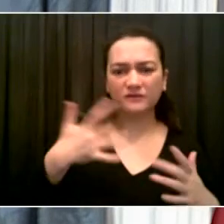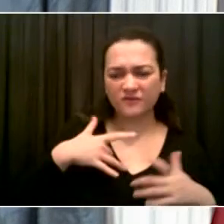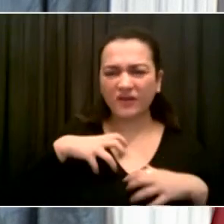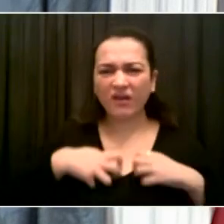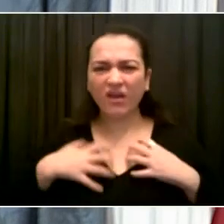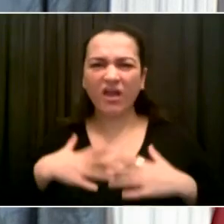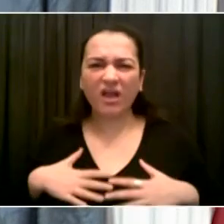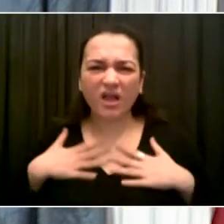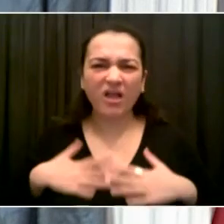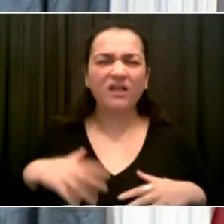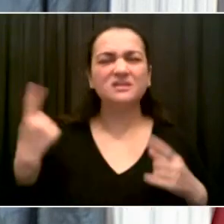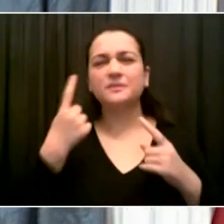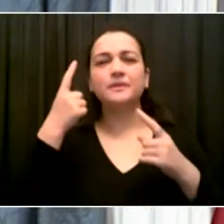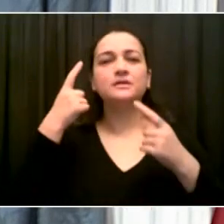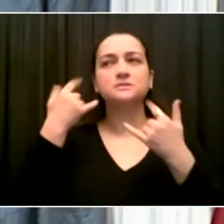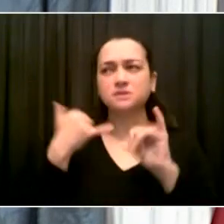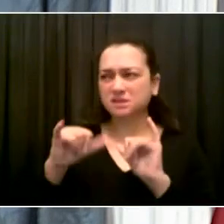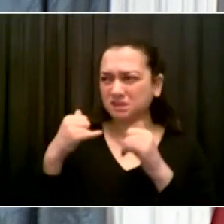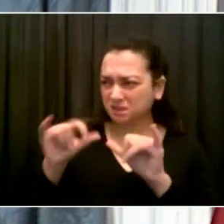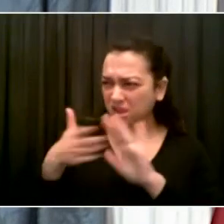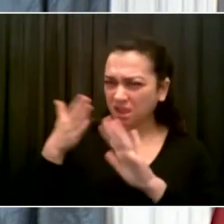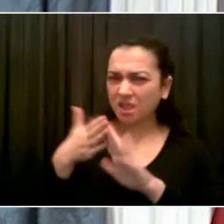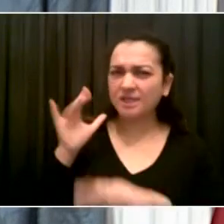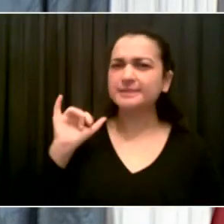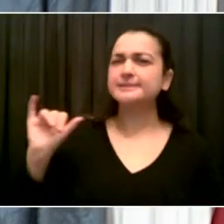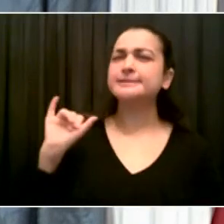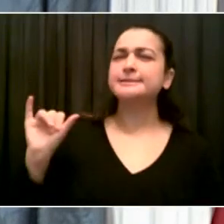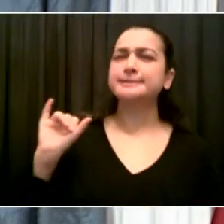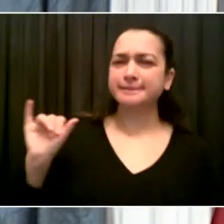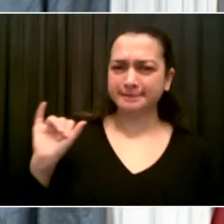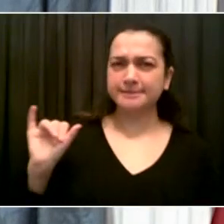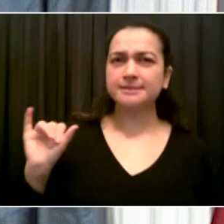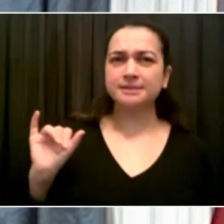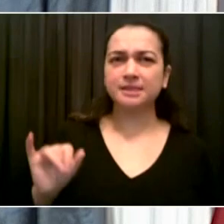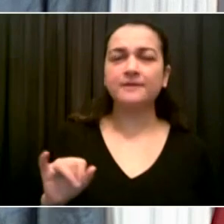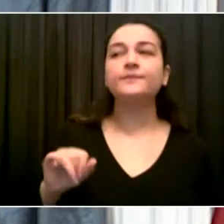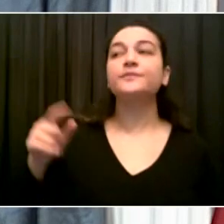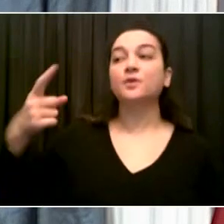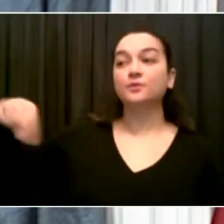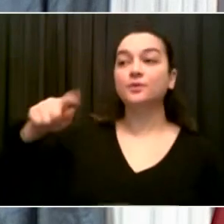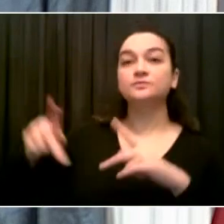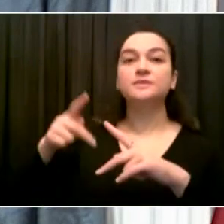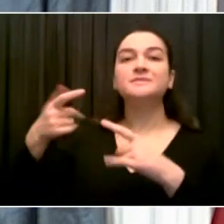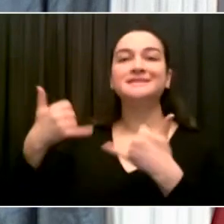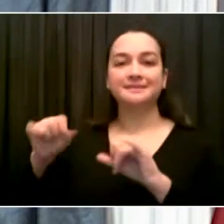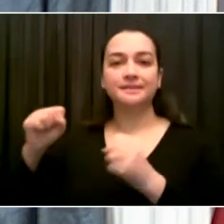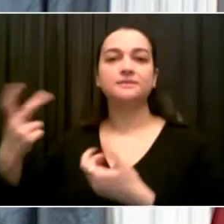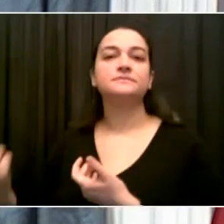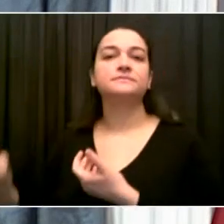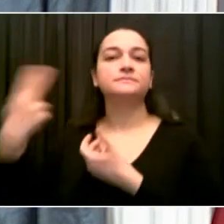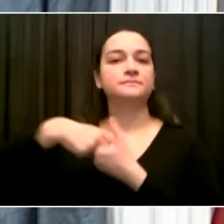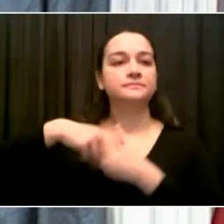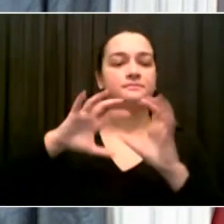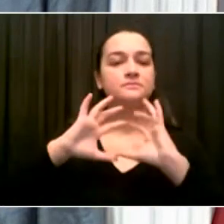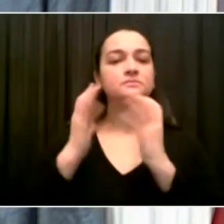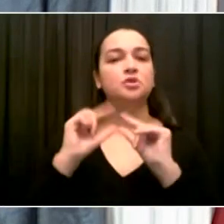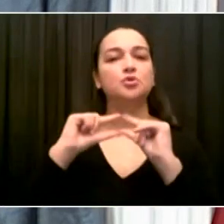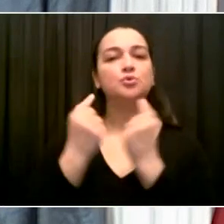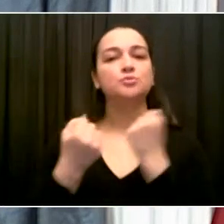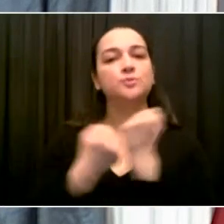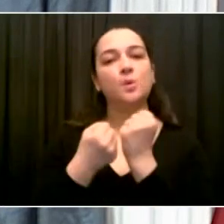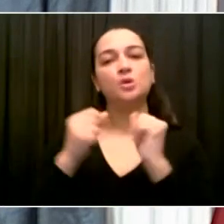can have access to participate in both national, state, and local trials if that is what they choose. But let's remember how people have been impacted